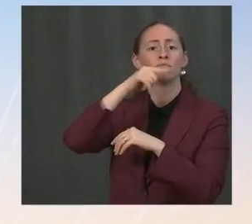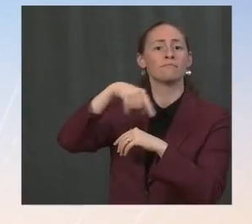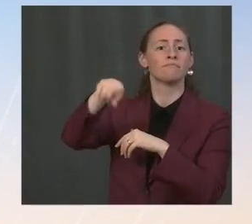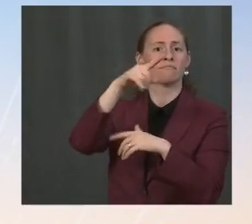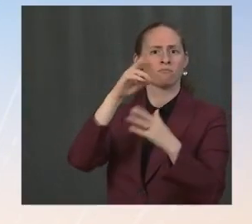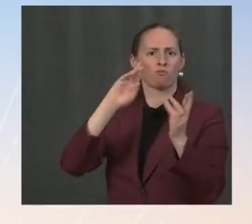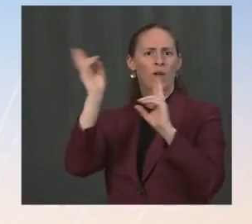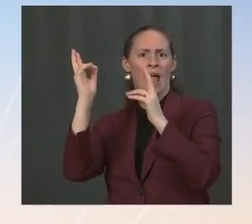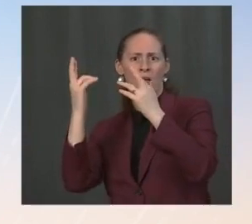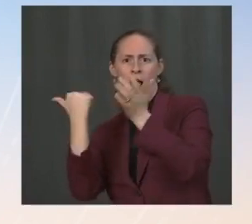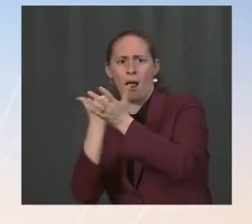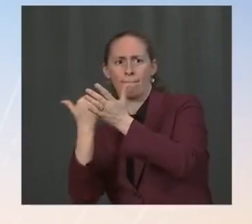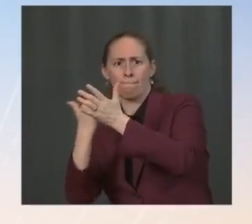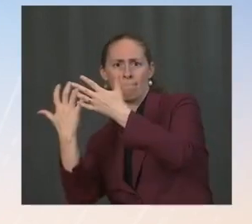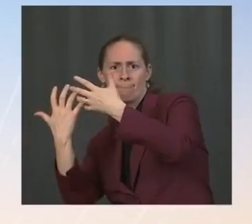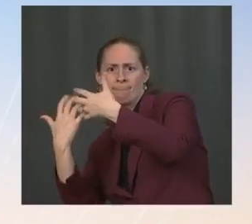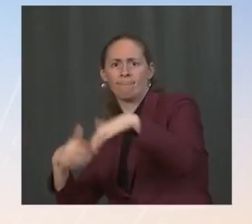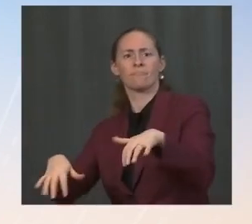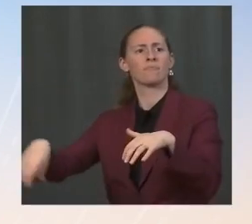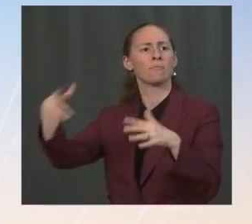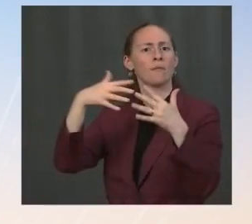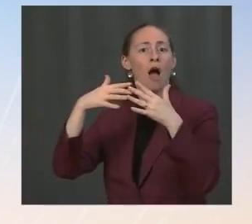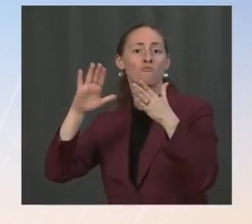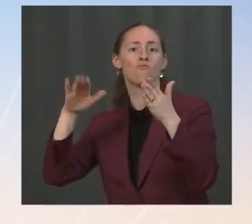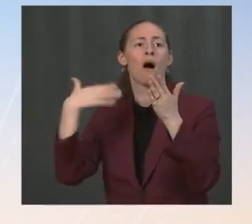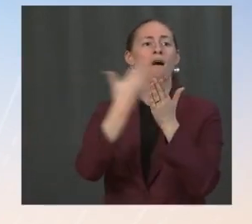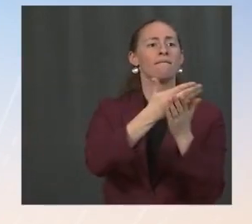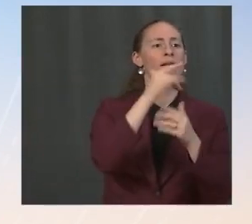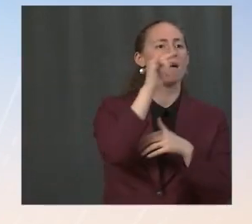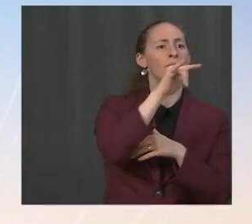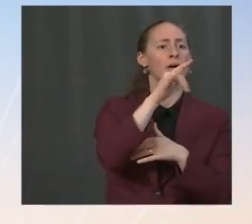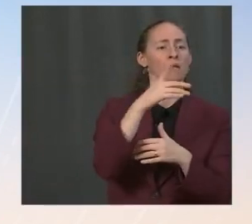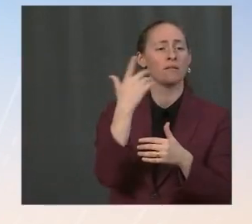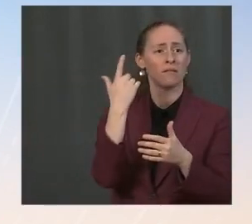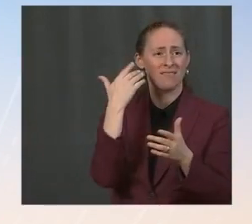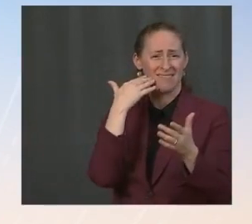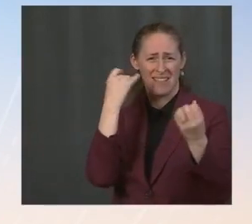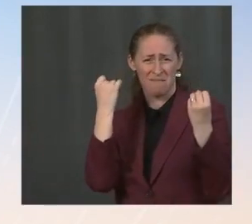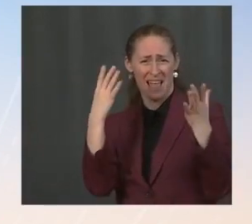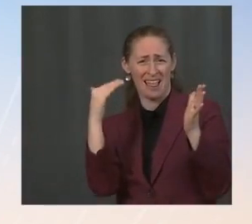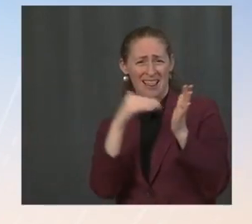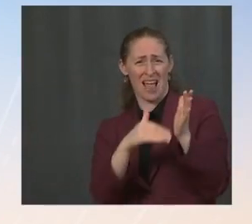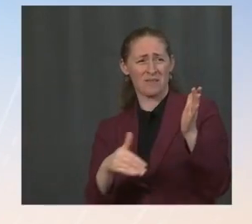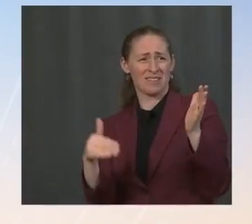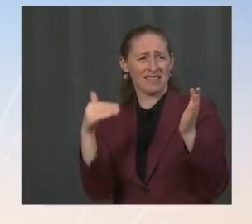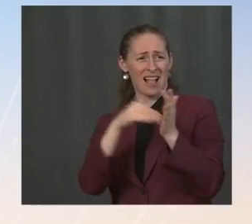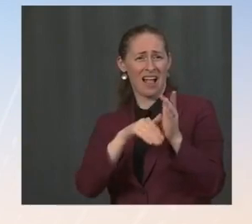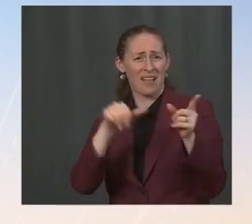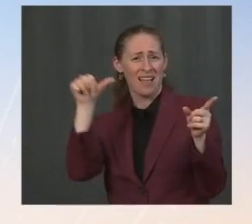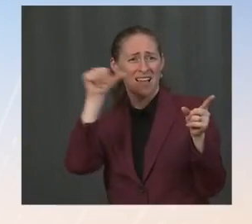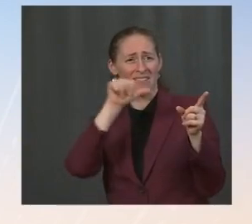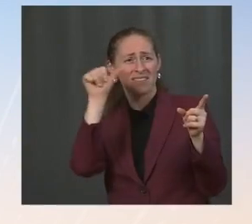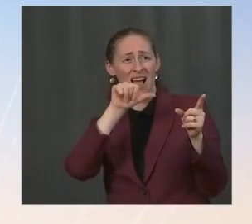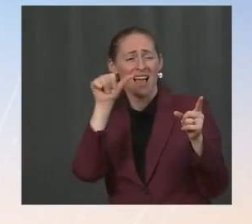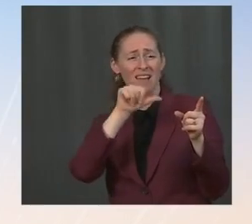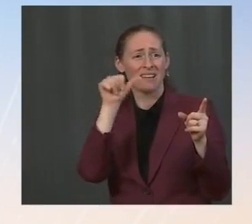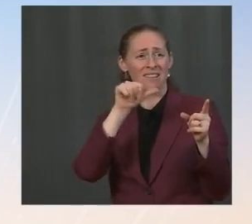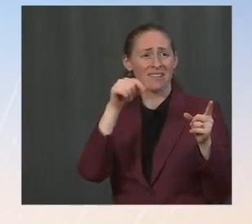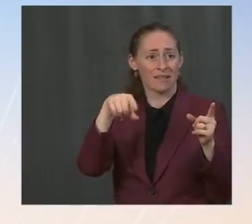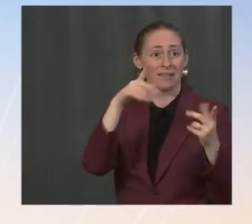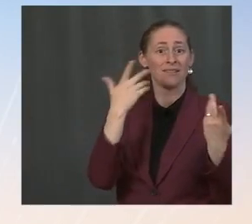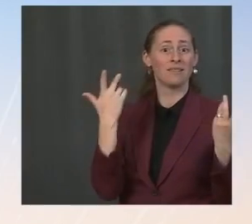What will you do for the thousands or tens of thousands of Afghans with and without visa papers who were finding